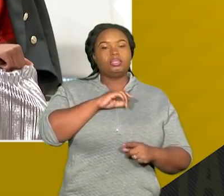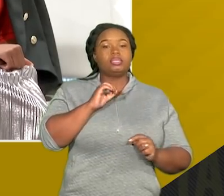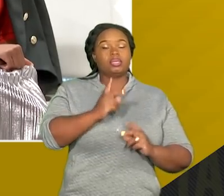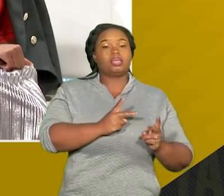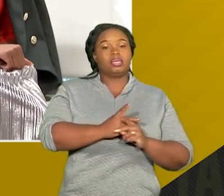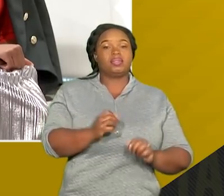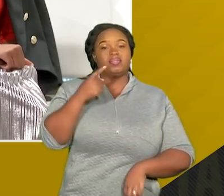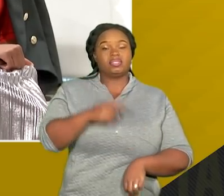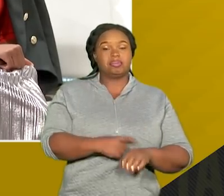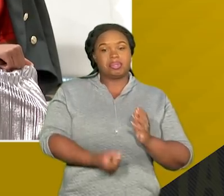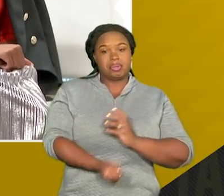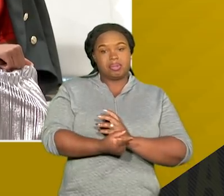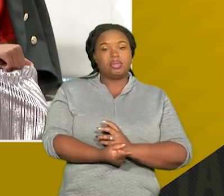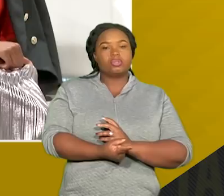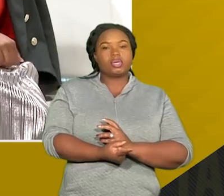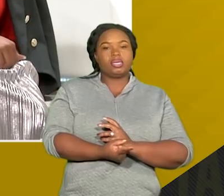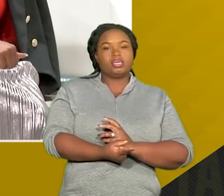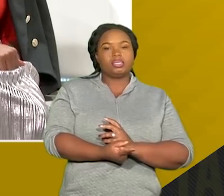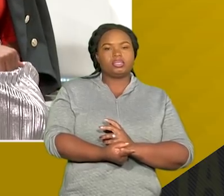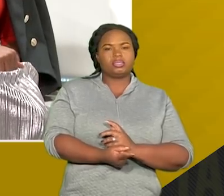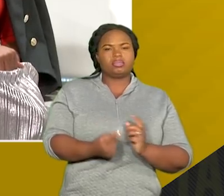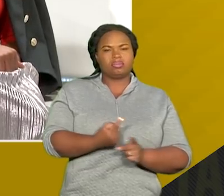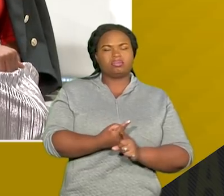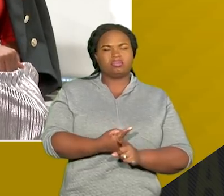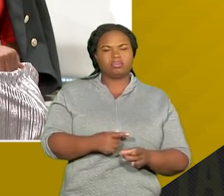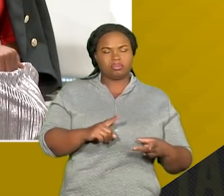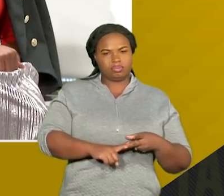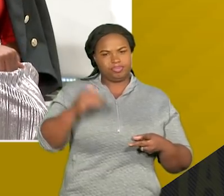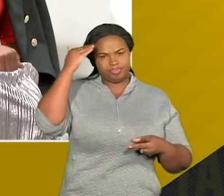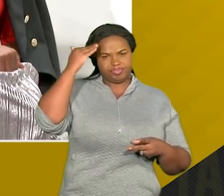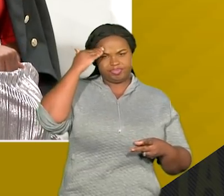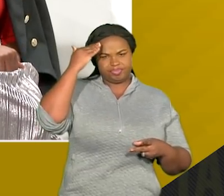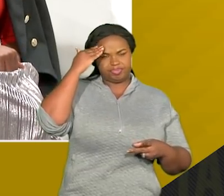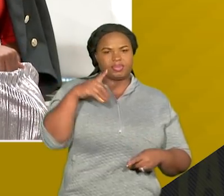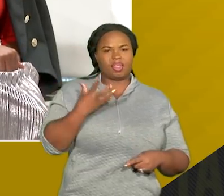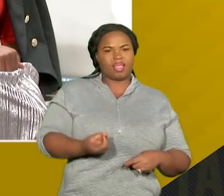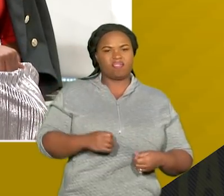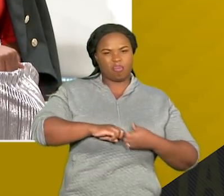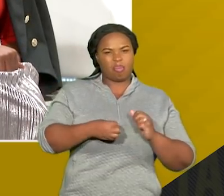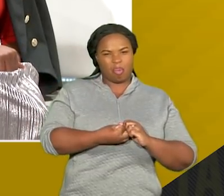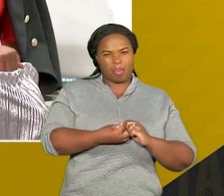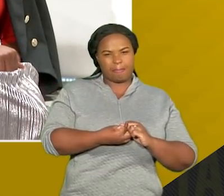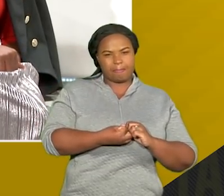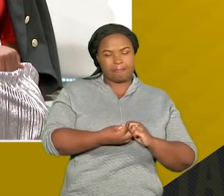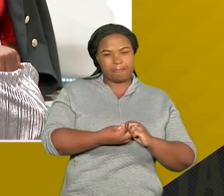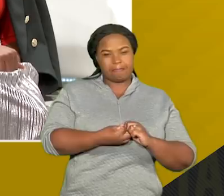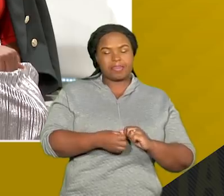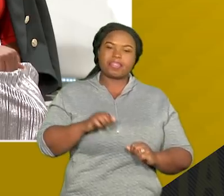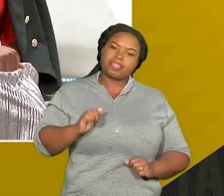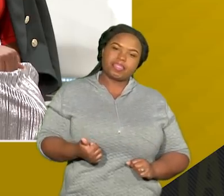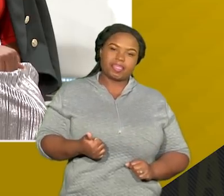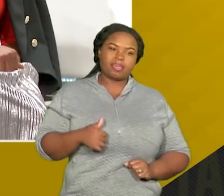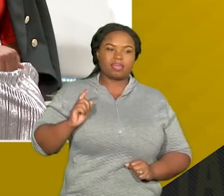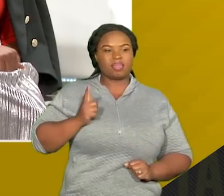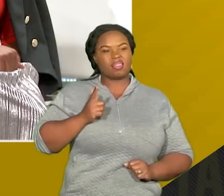time went on, the money I change like mentally, gas and problem, like a little. So as time